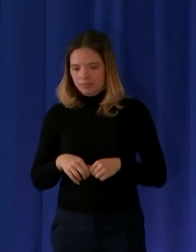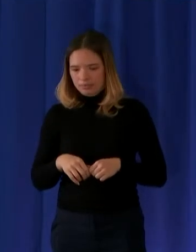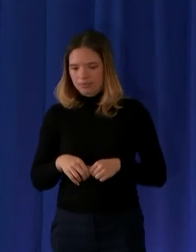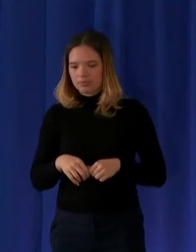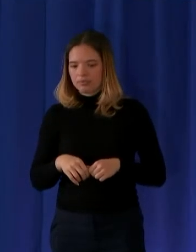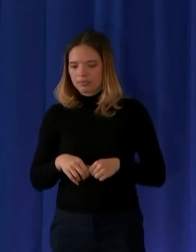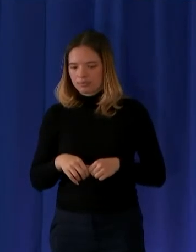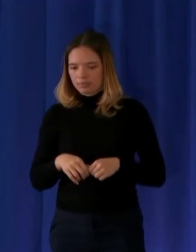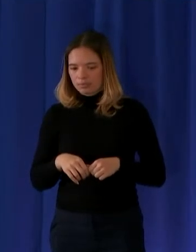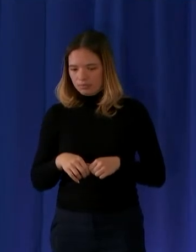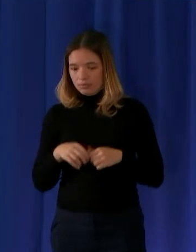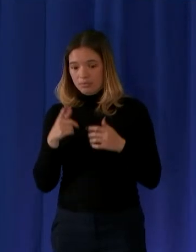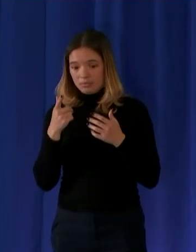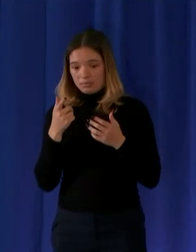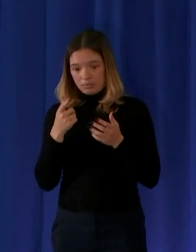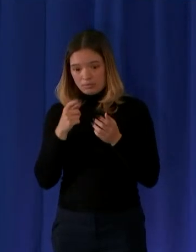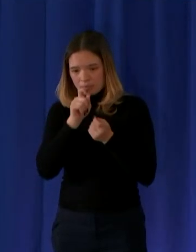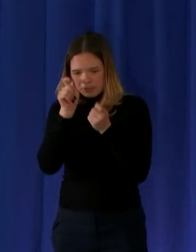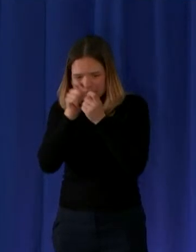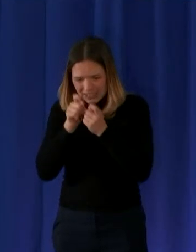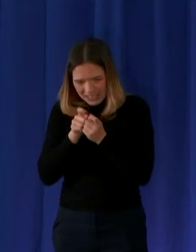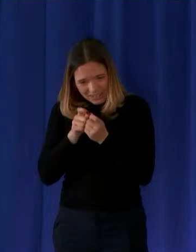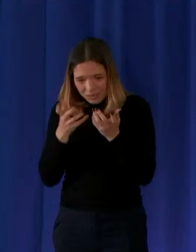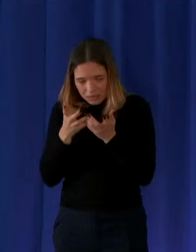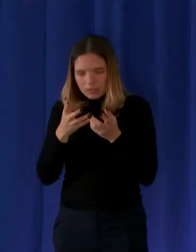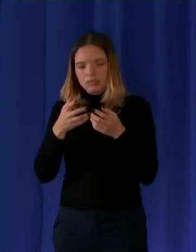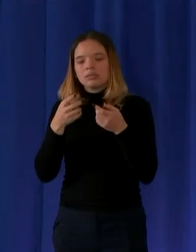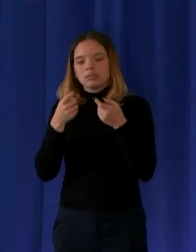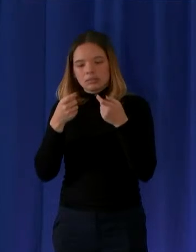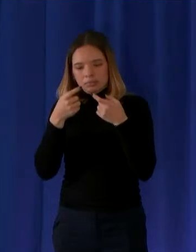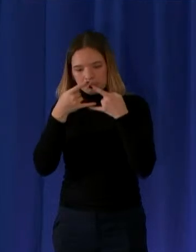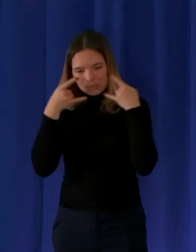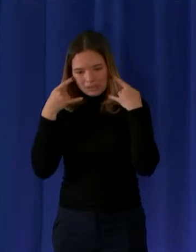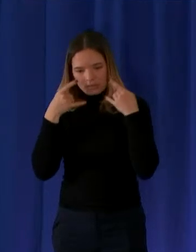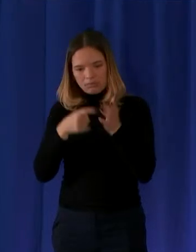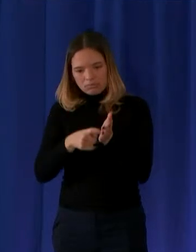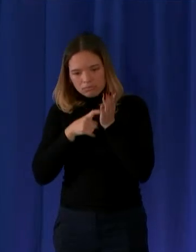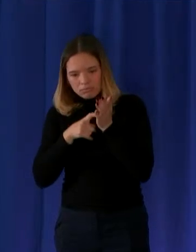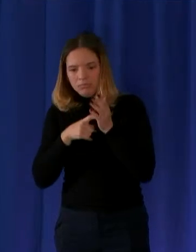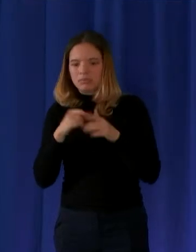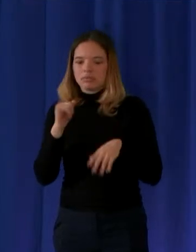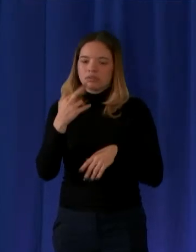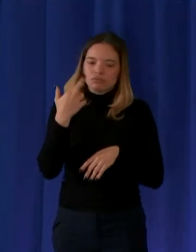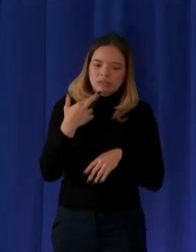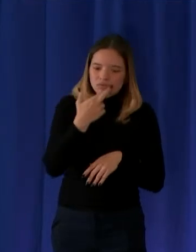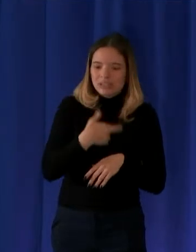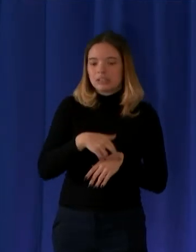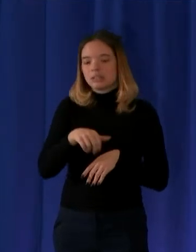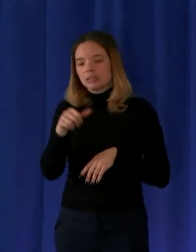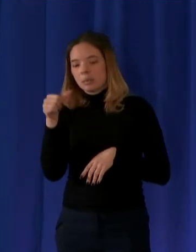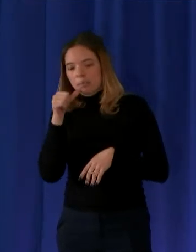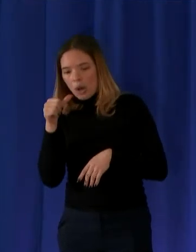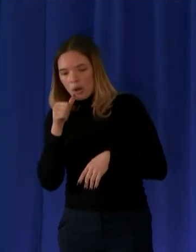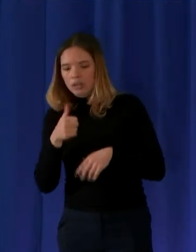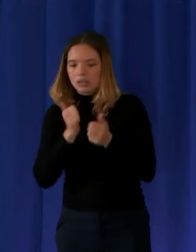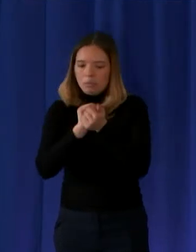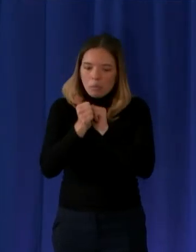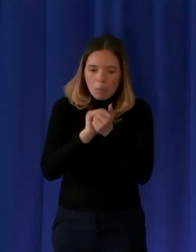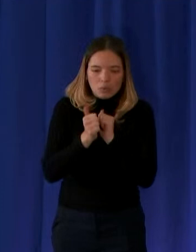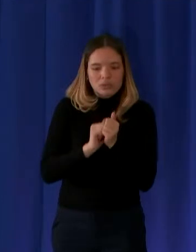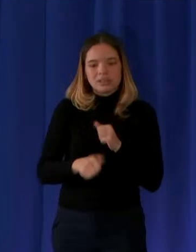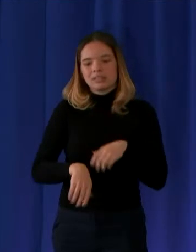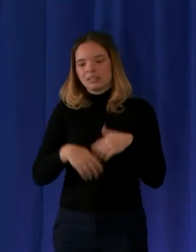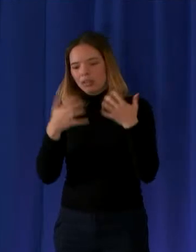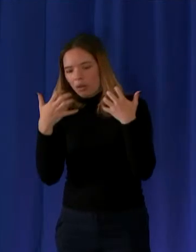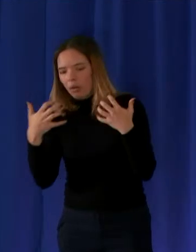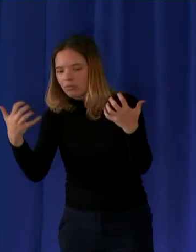So to be more specific, masks will not be required at restaurants and bars or sports and